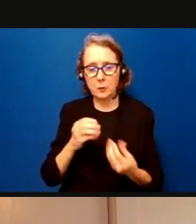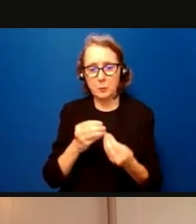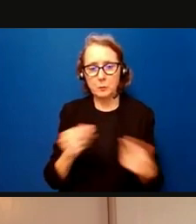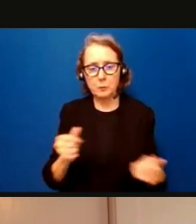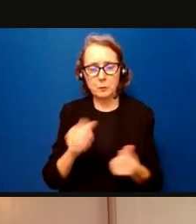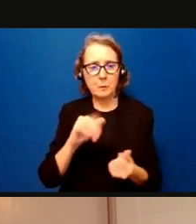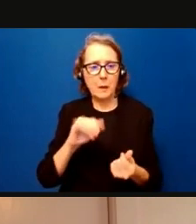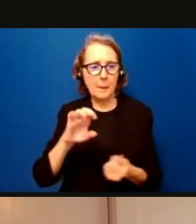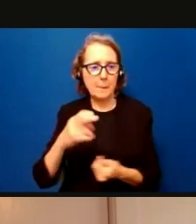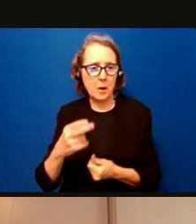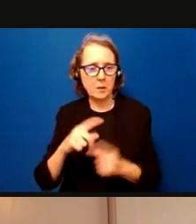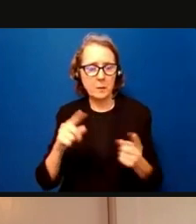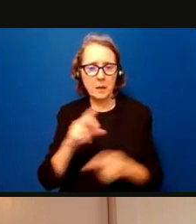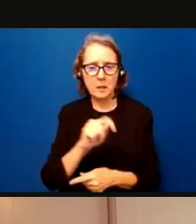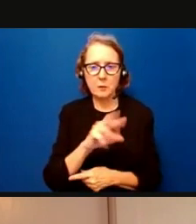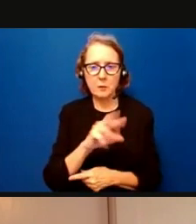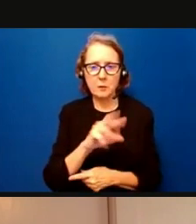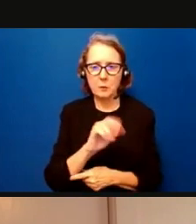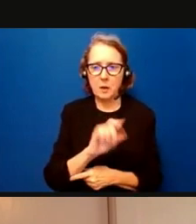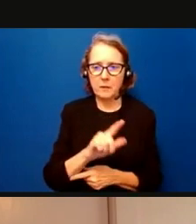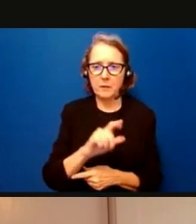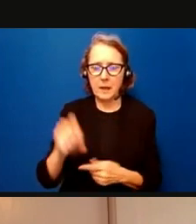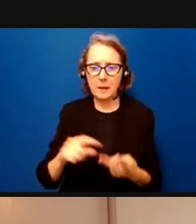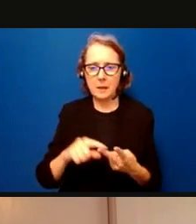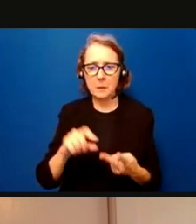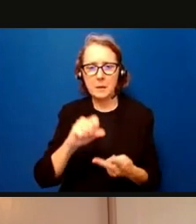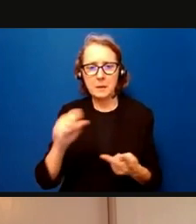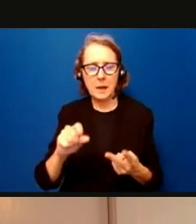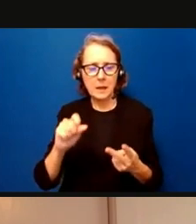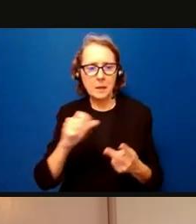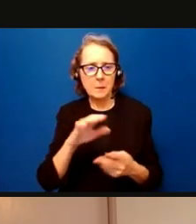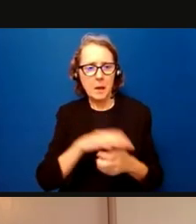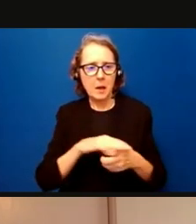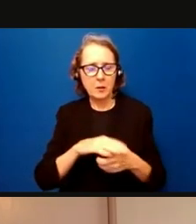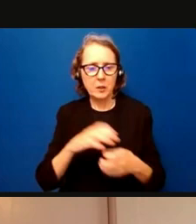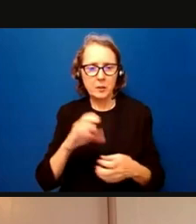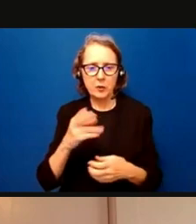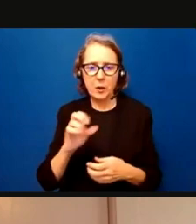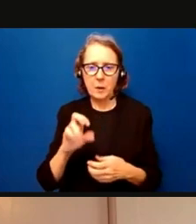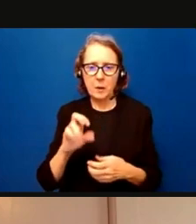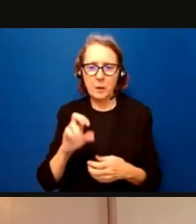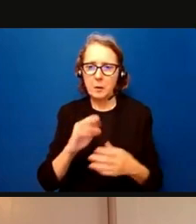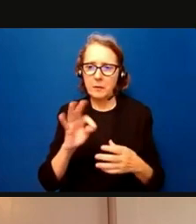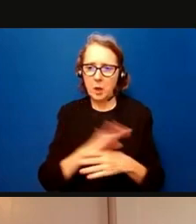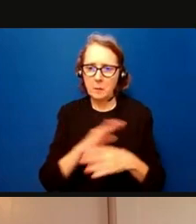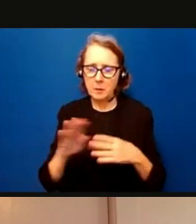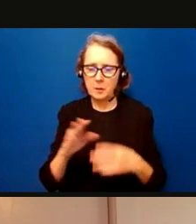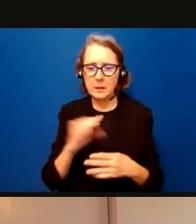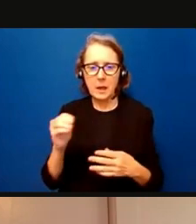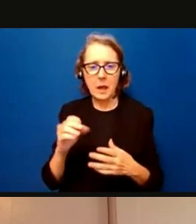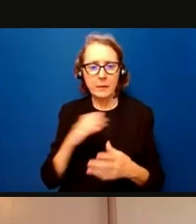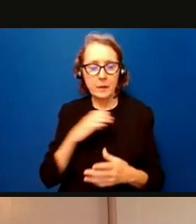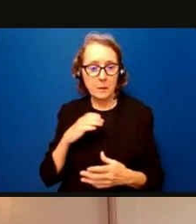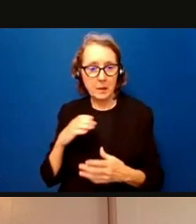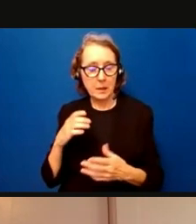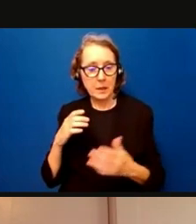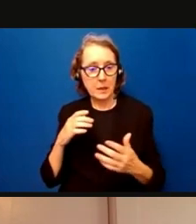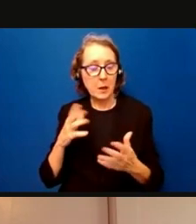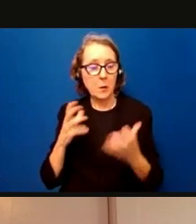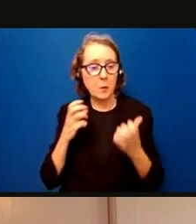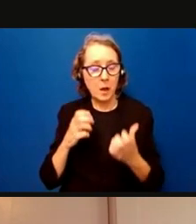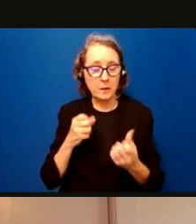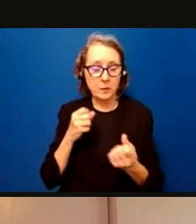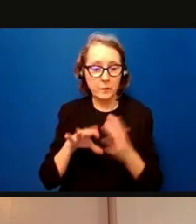Travel Salem, the Salem Area Chamber of Commerce, SEDCOR, and the Fly Salem Committee stand ready to support the city in finding